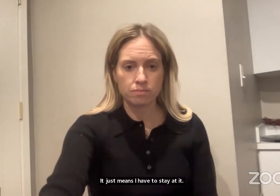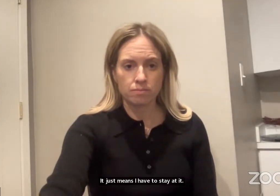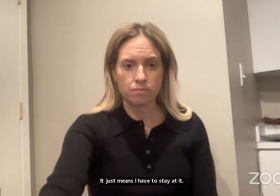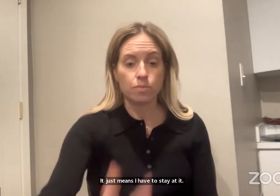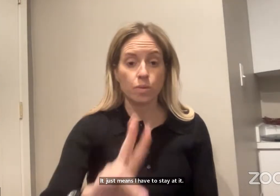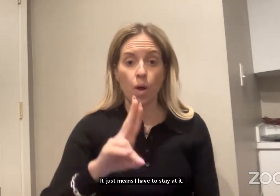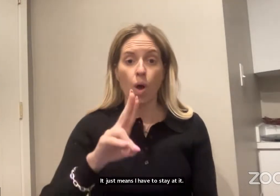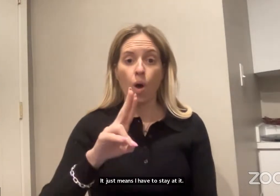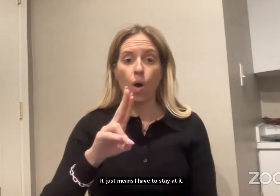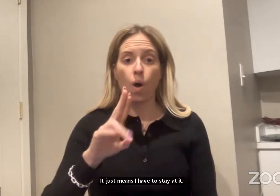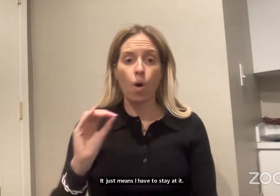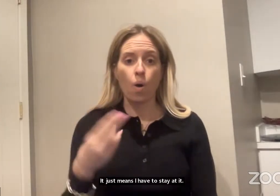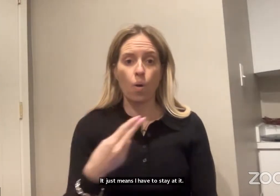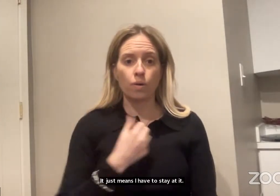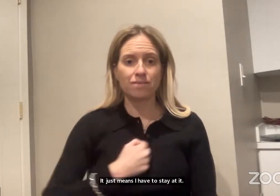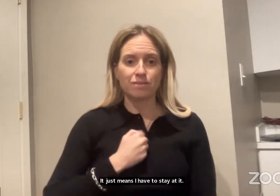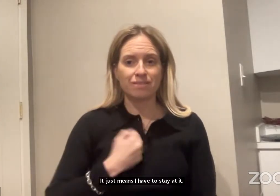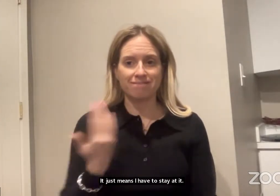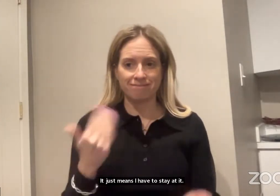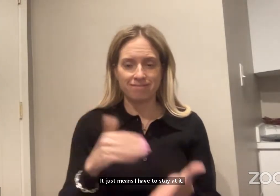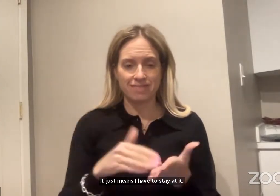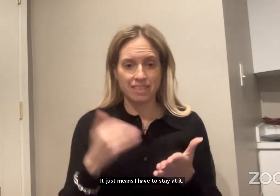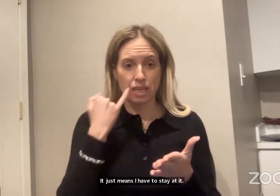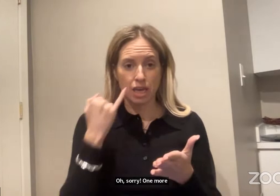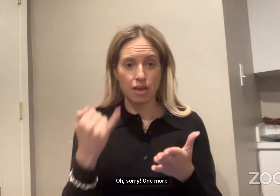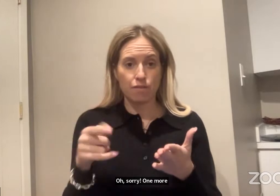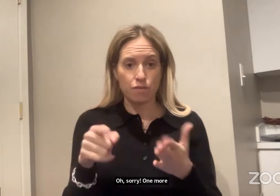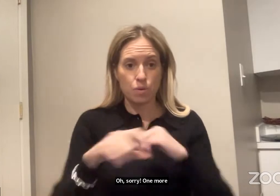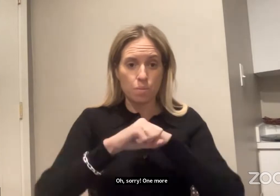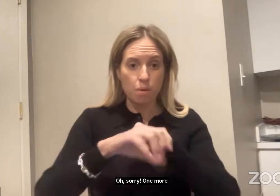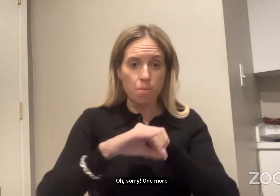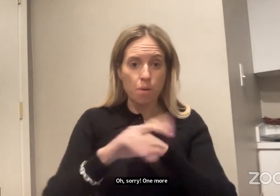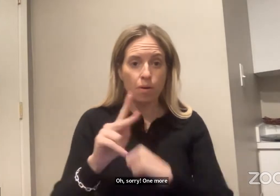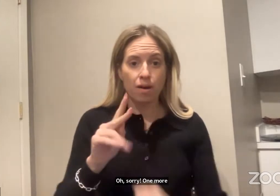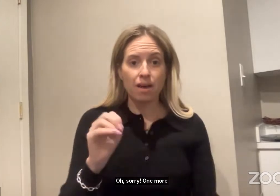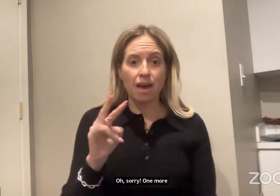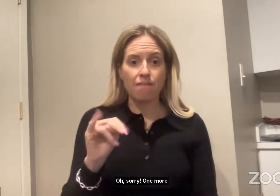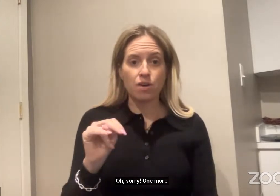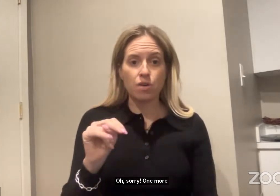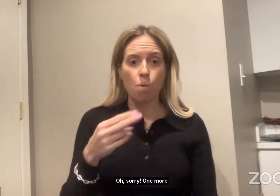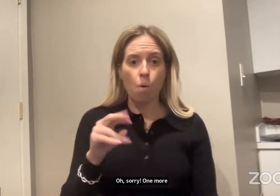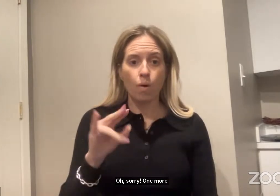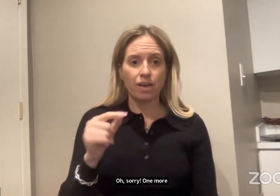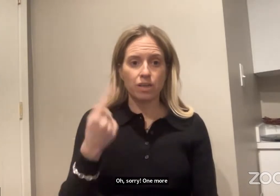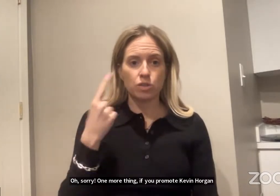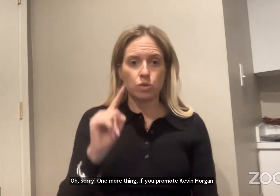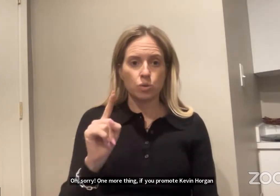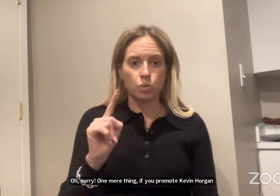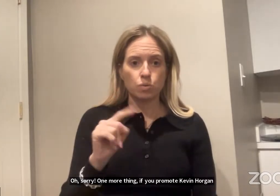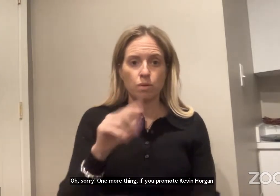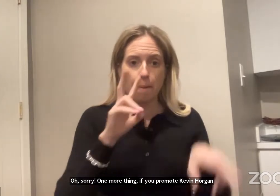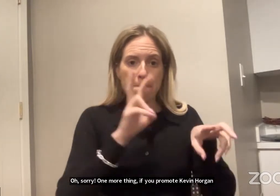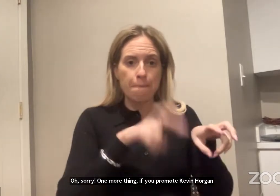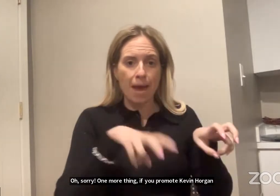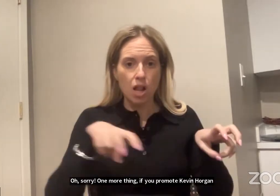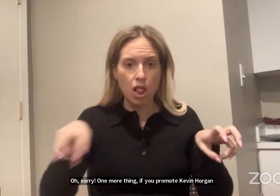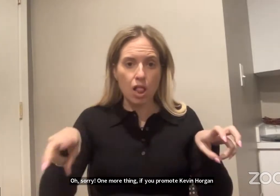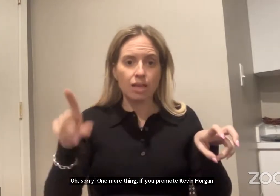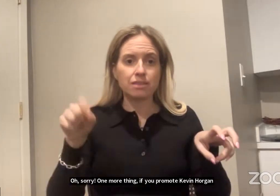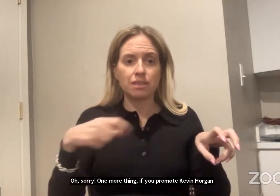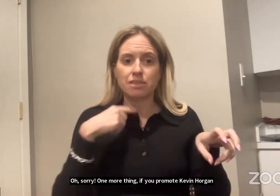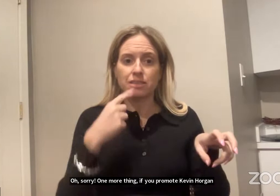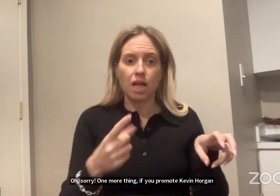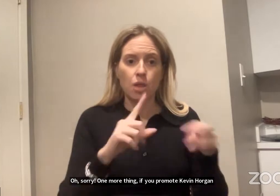Oh, sorry, one more thing. If you promote Kevin Horgan to a panelist, he can provide some information about 1313